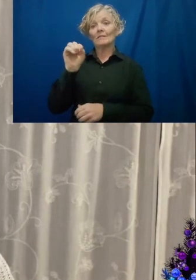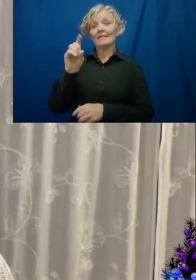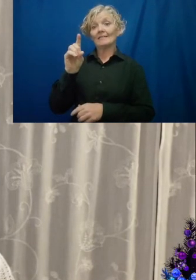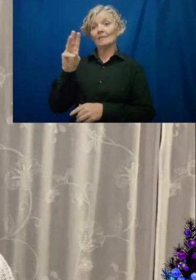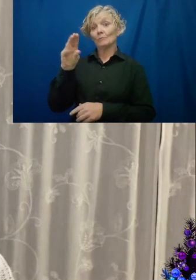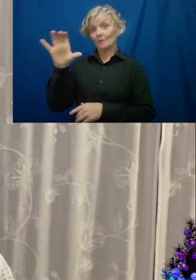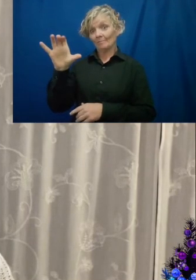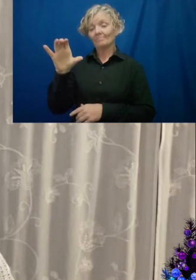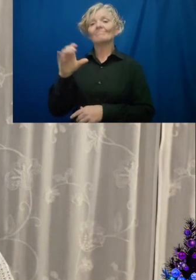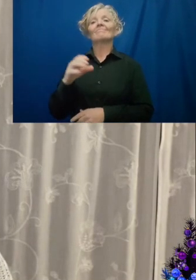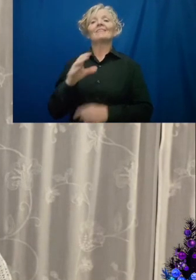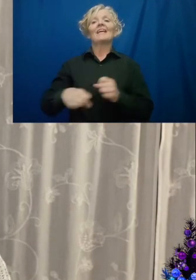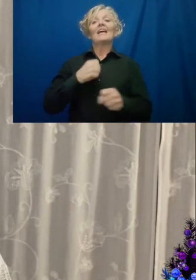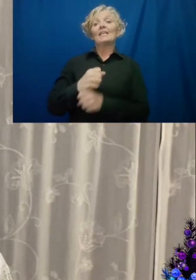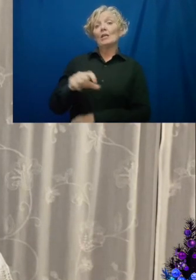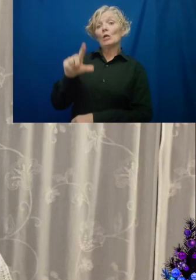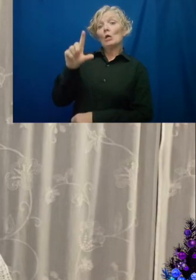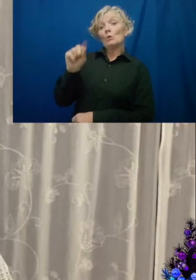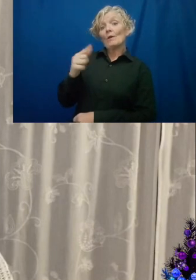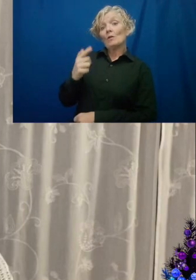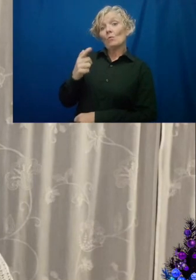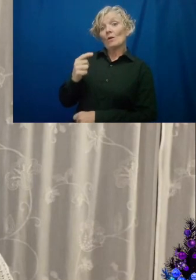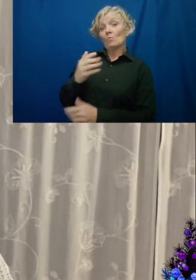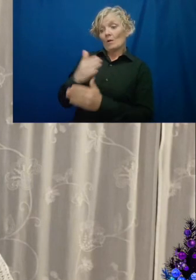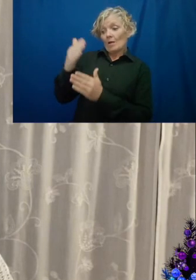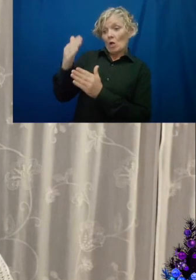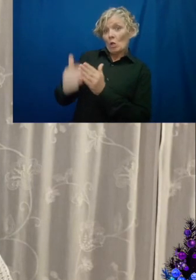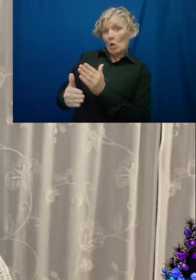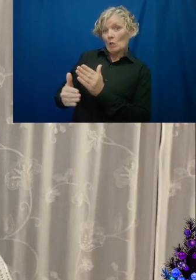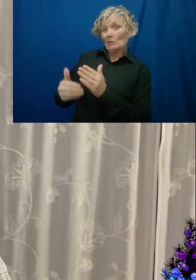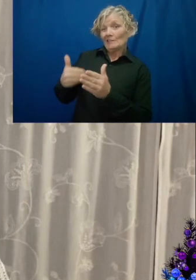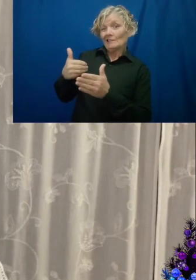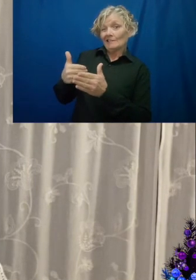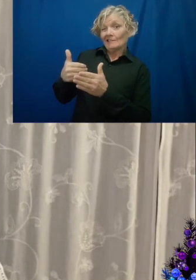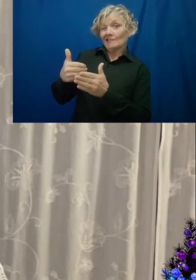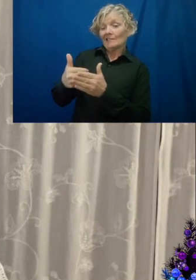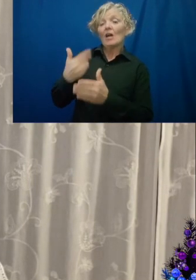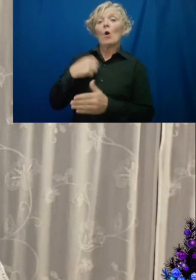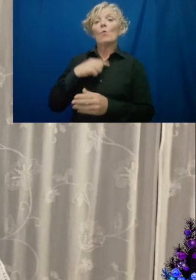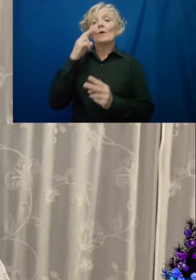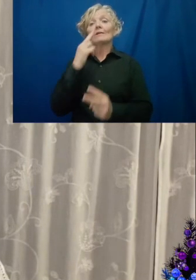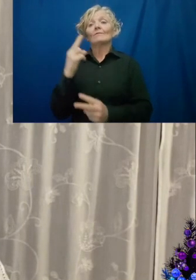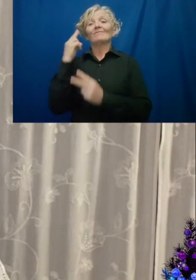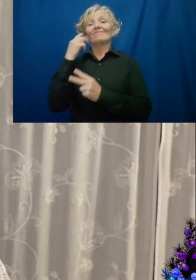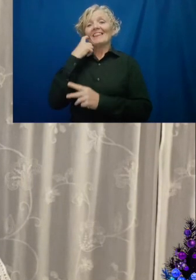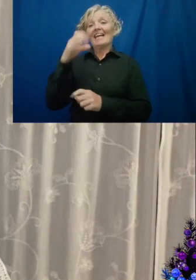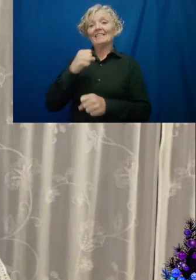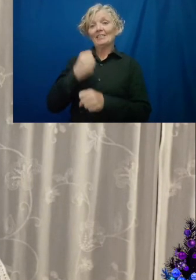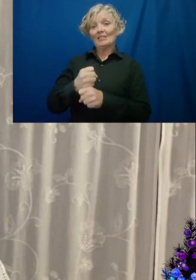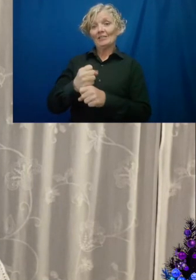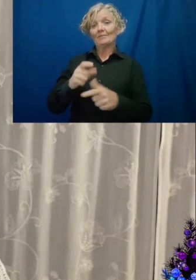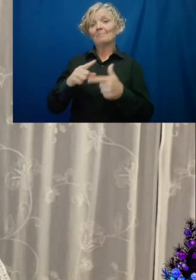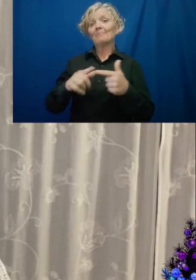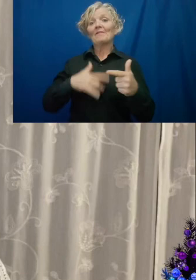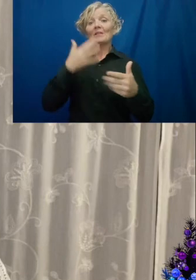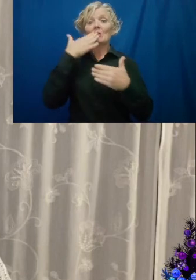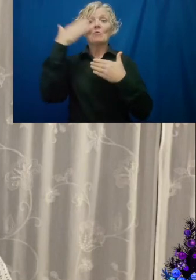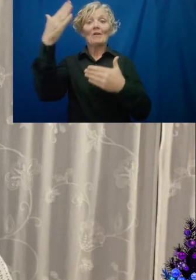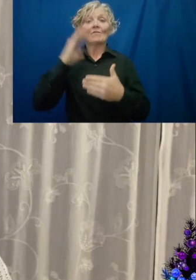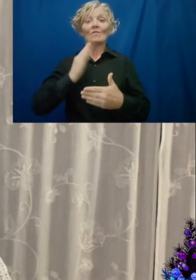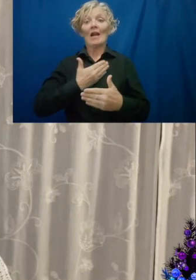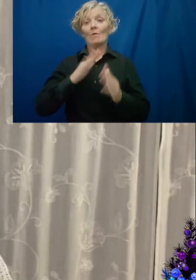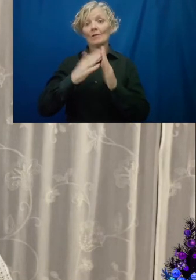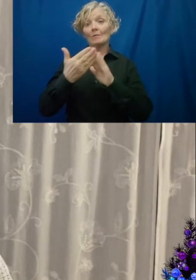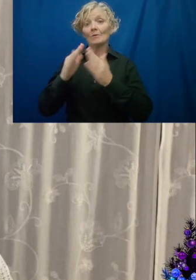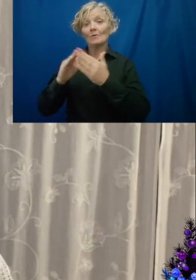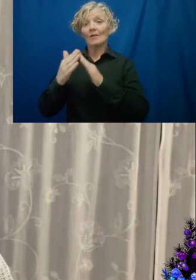As 2021 comes to a close, we are reflecting on this past year, we're feeling grateful for our community,